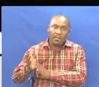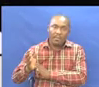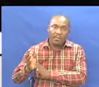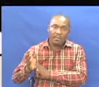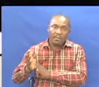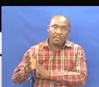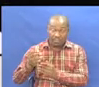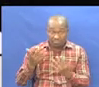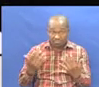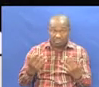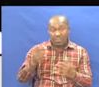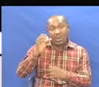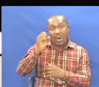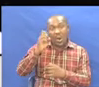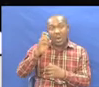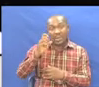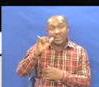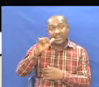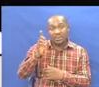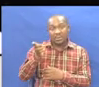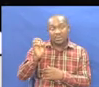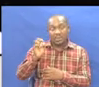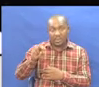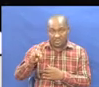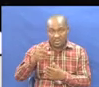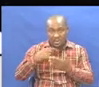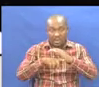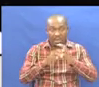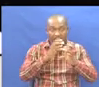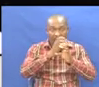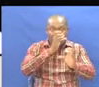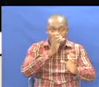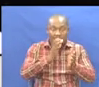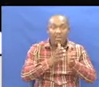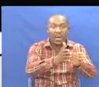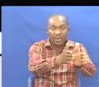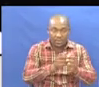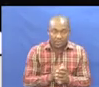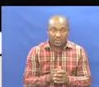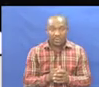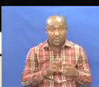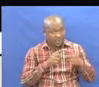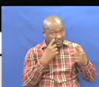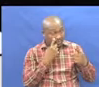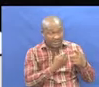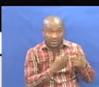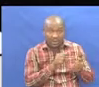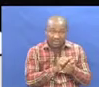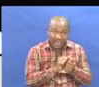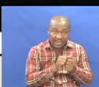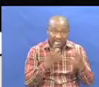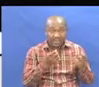to prepare oxygen in the laboratory. Now we have seen the apparatus and the chemicals and some terminologies. Let's